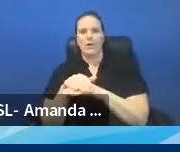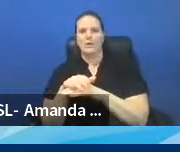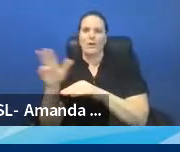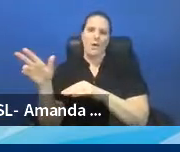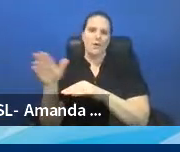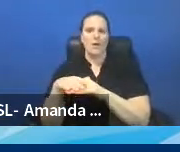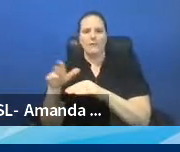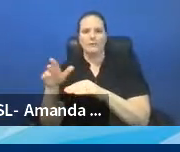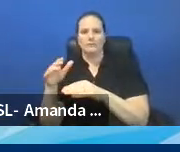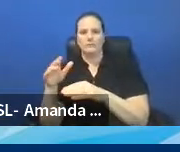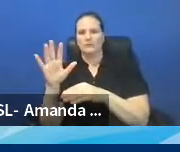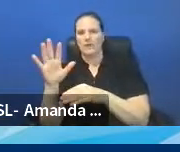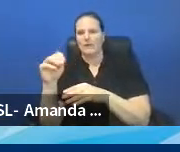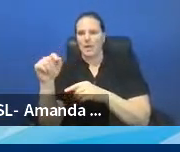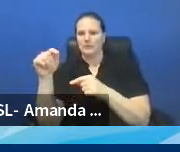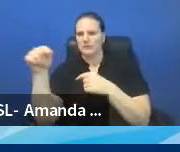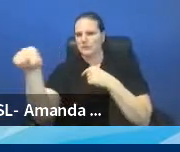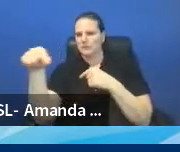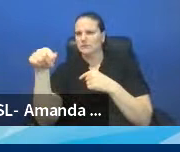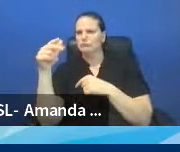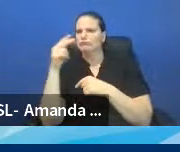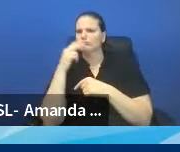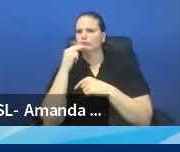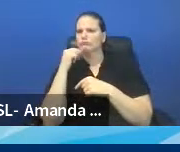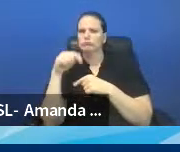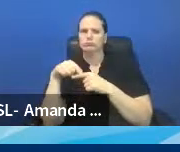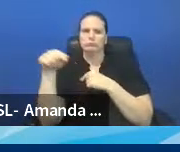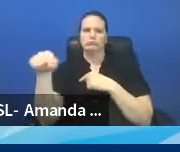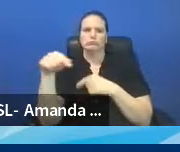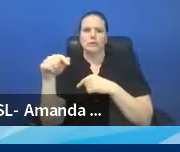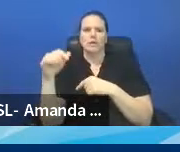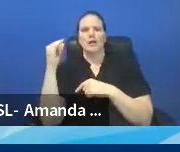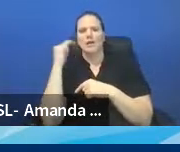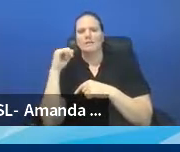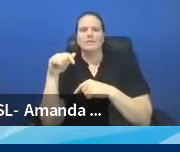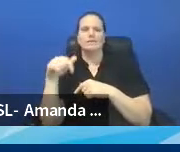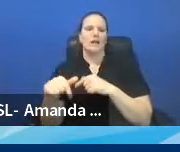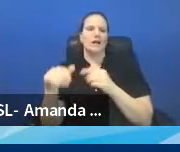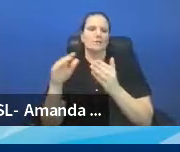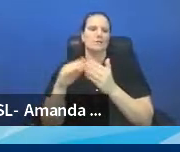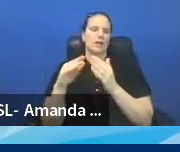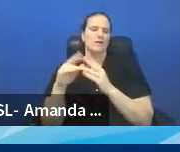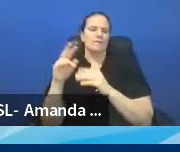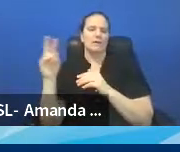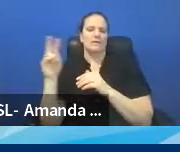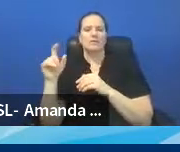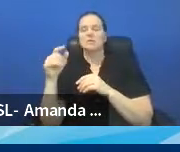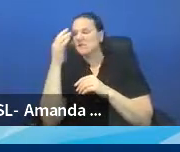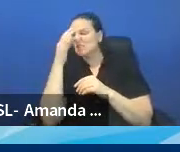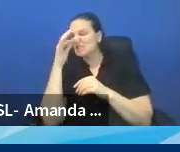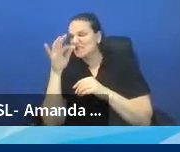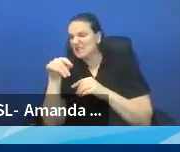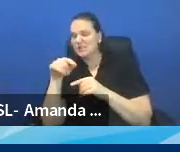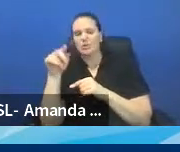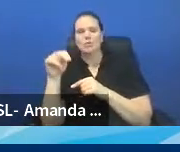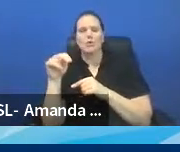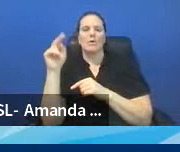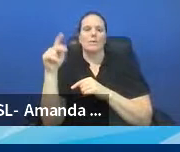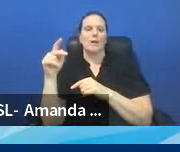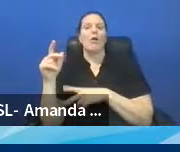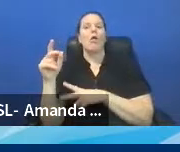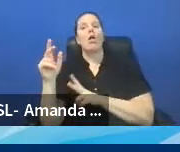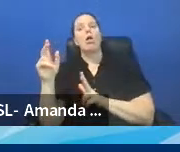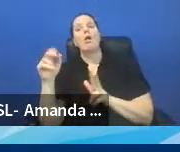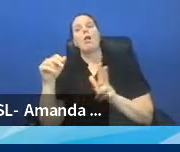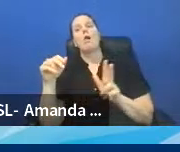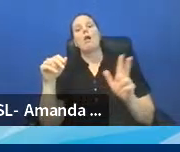off just within our 5 miles. So I know if you're coming from downtown Vancouver and you just need to go to North Portland, you're not going to route all the way